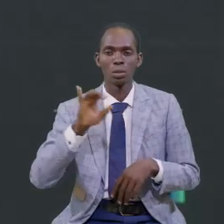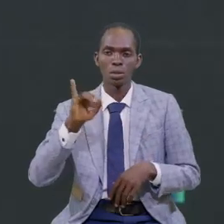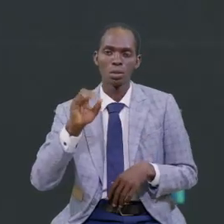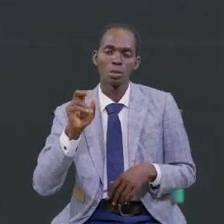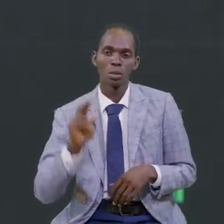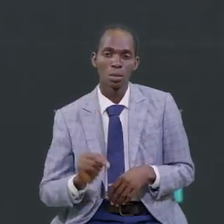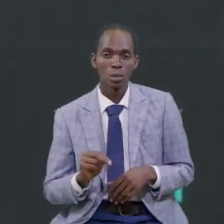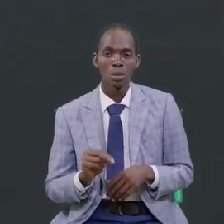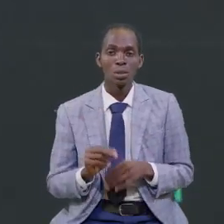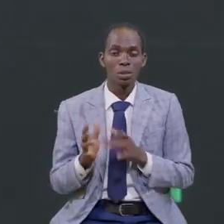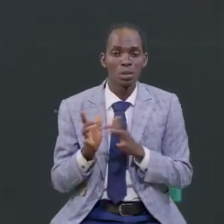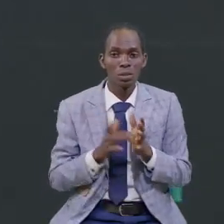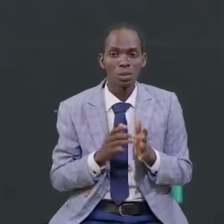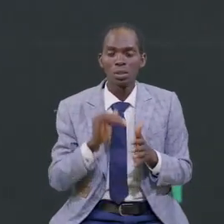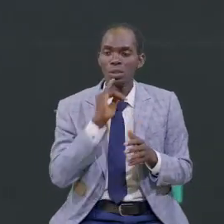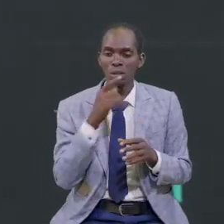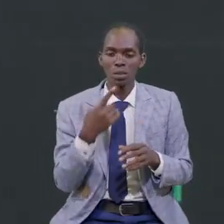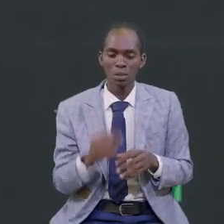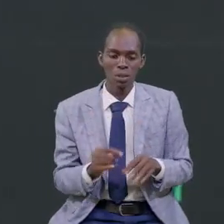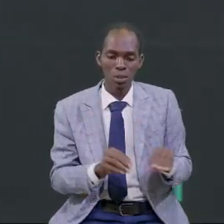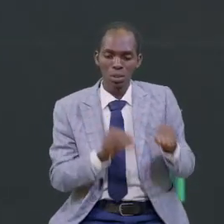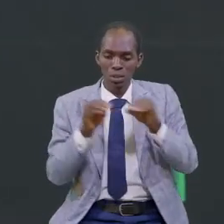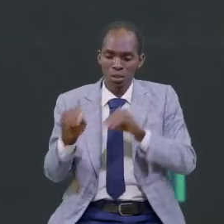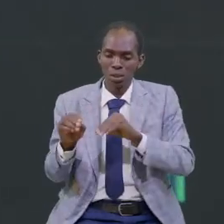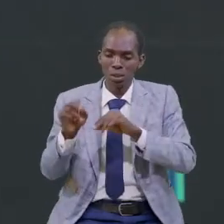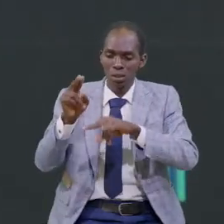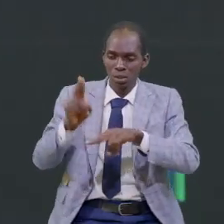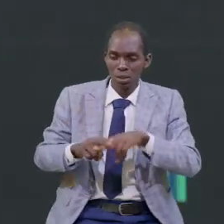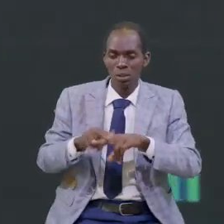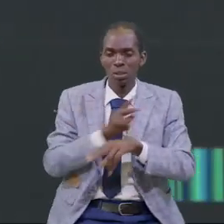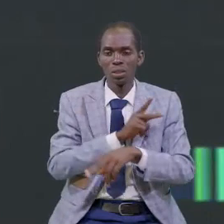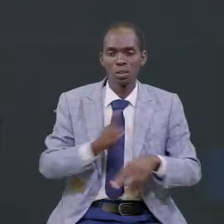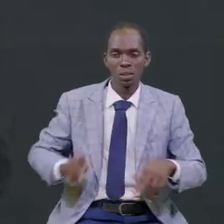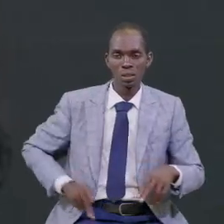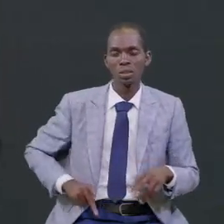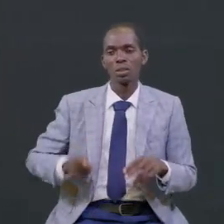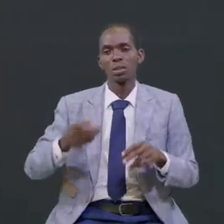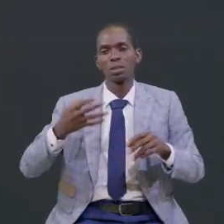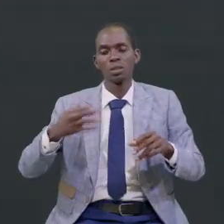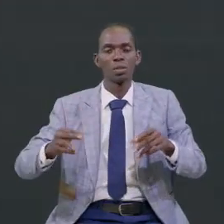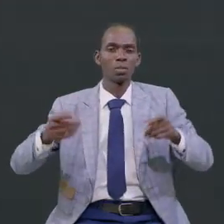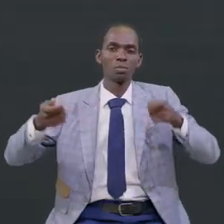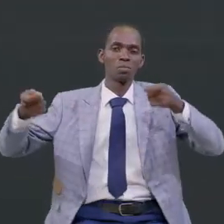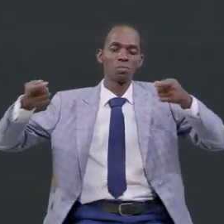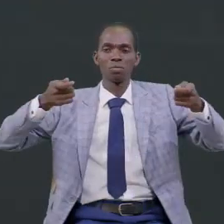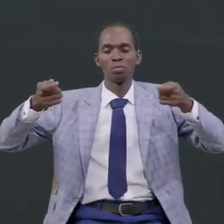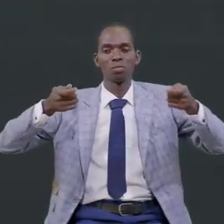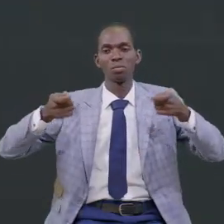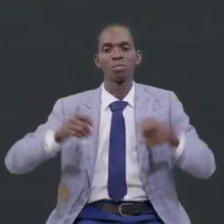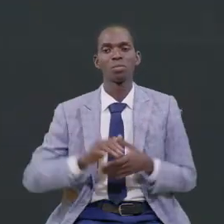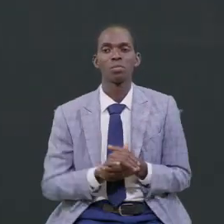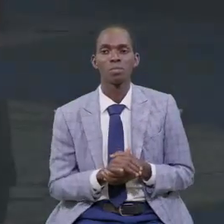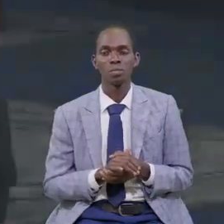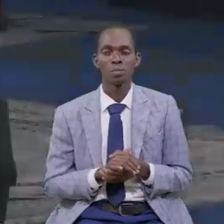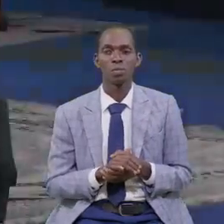seated, sovereign, King, King of Kings. What are we to do? Look at verse 12. In verse